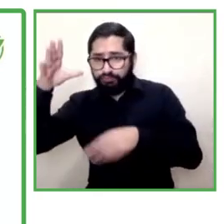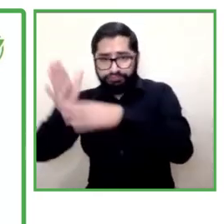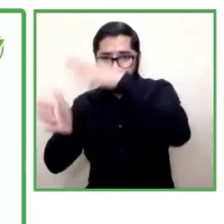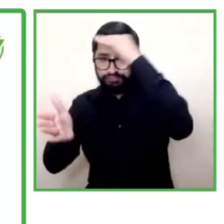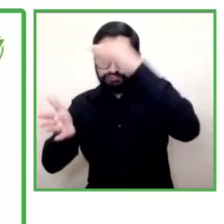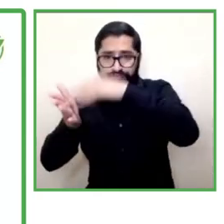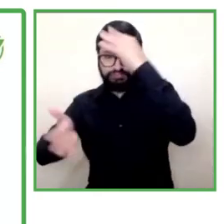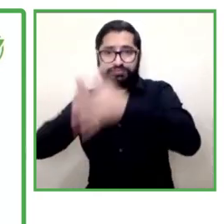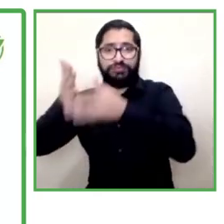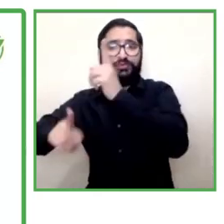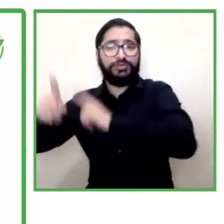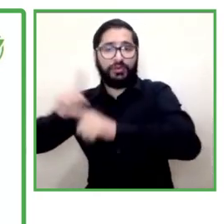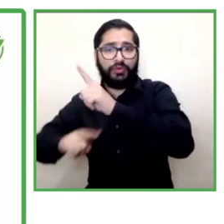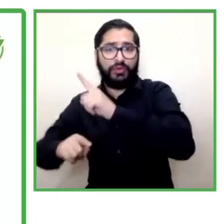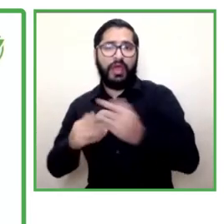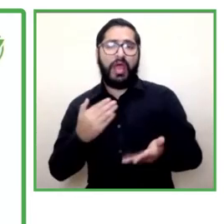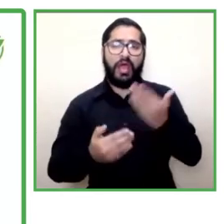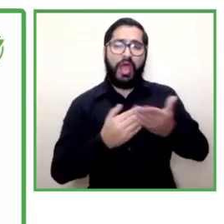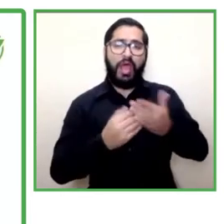our parents?